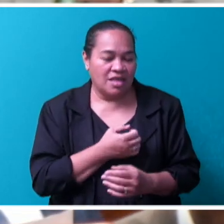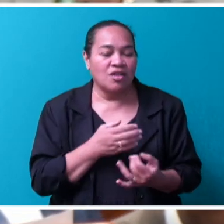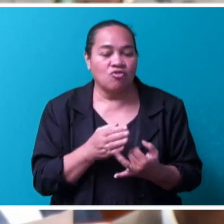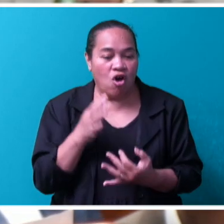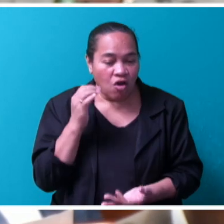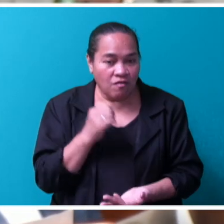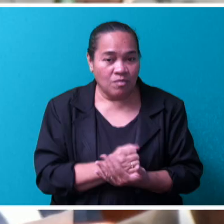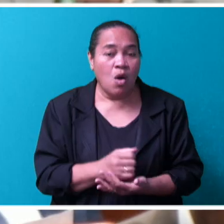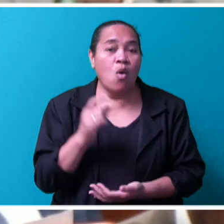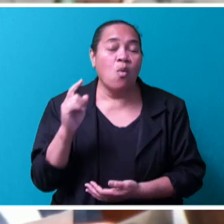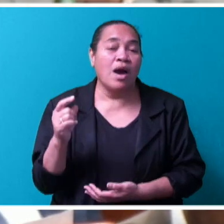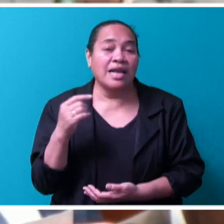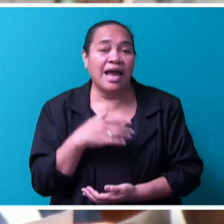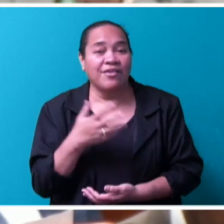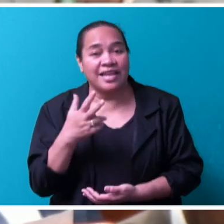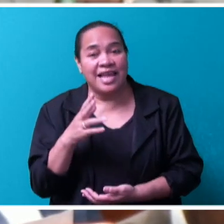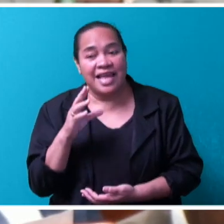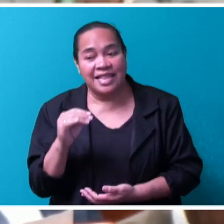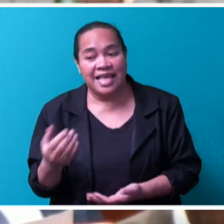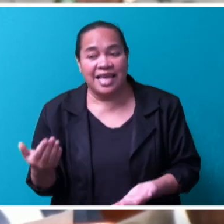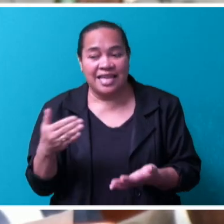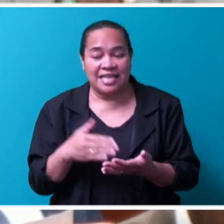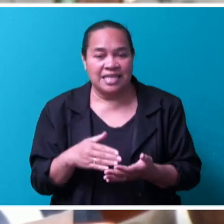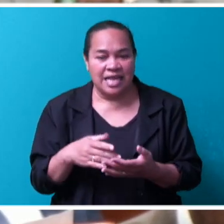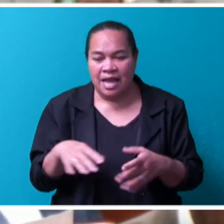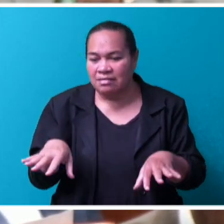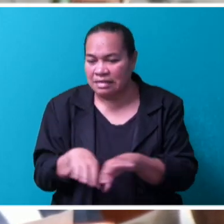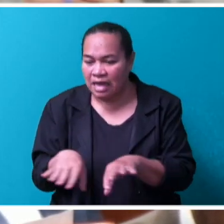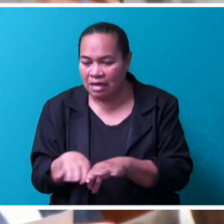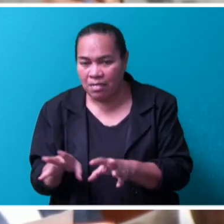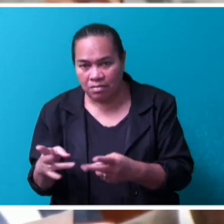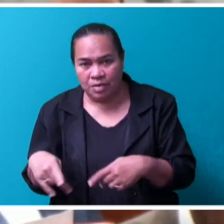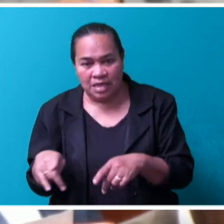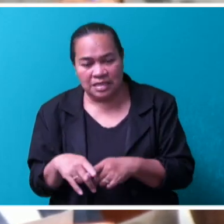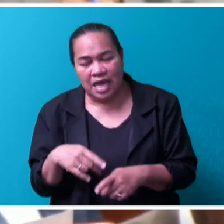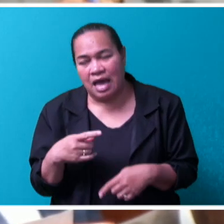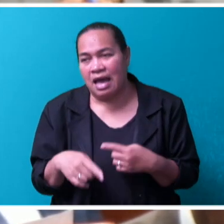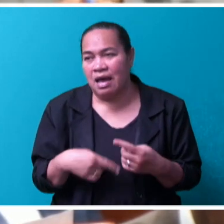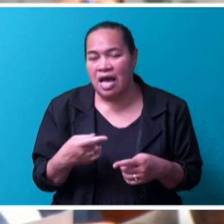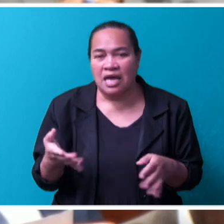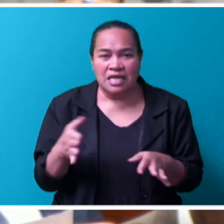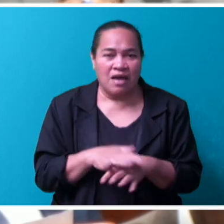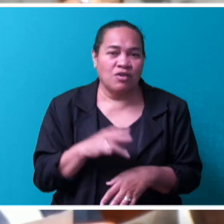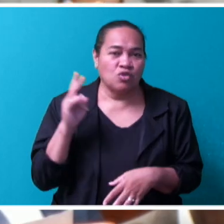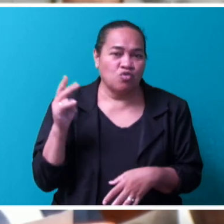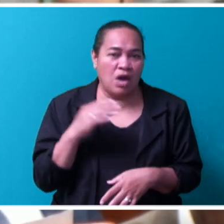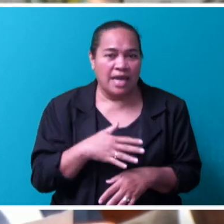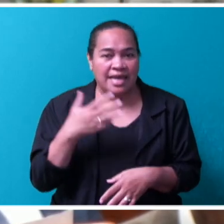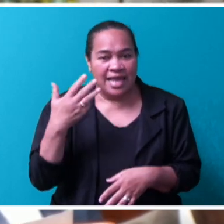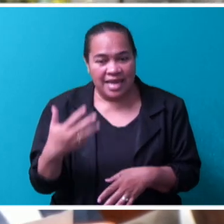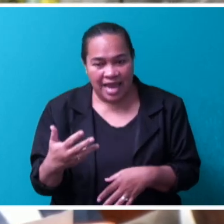of 118 traditional tambu sites, covering approximately 209